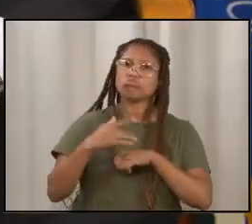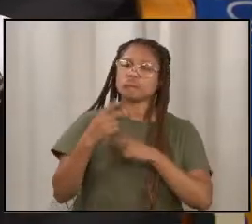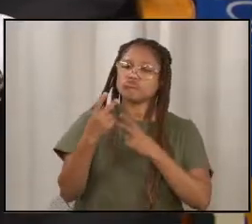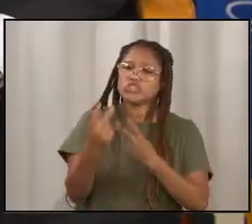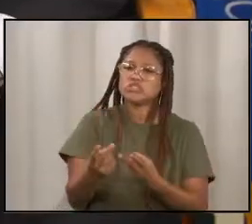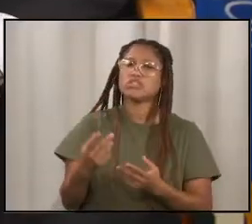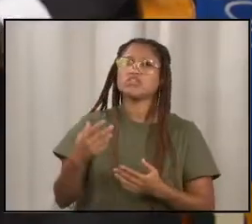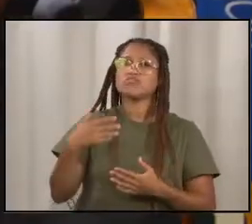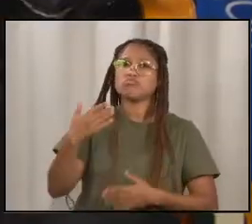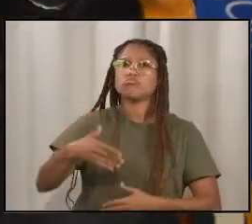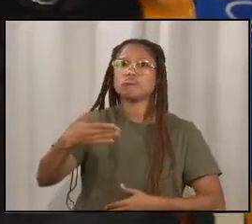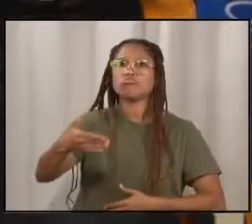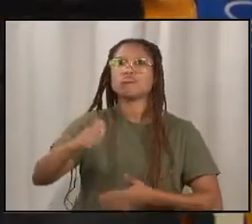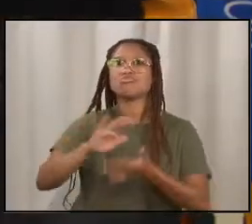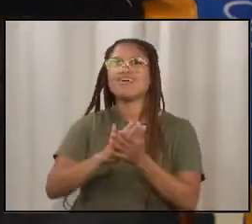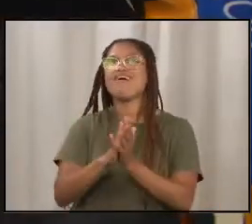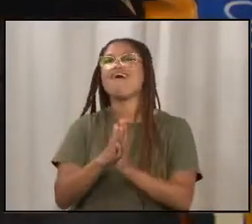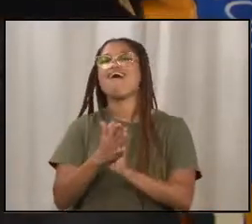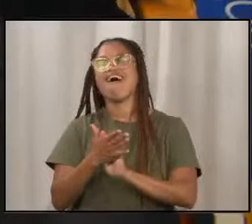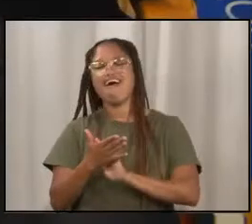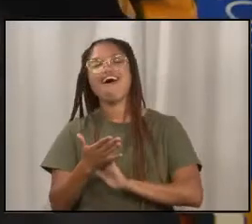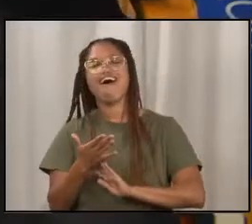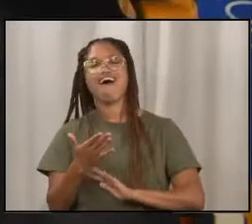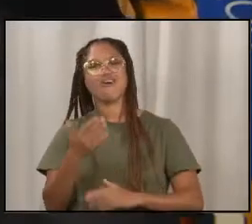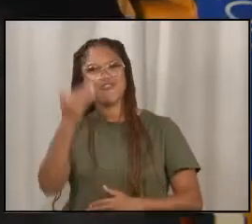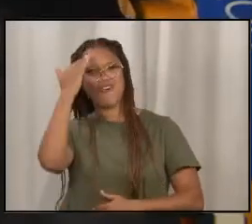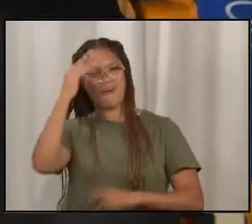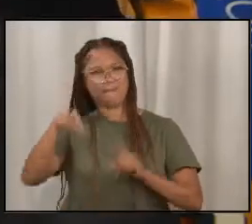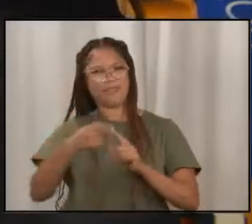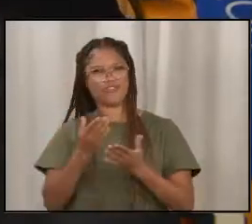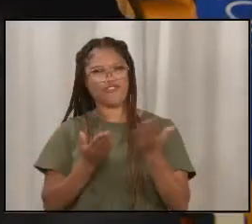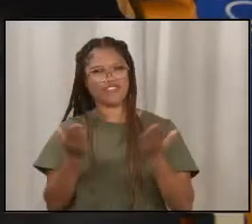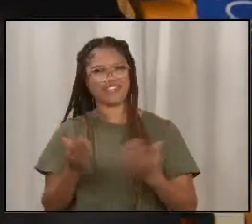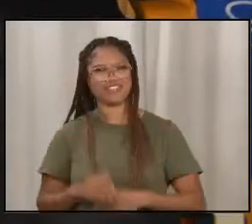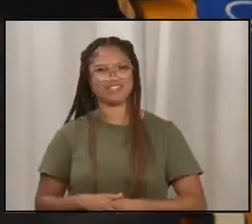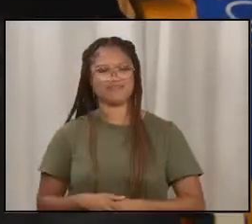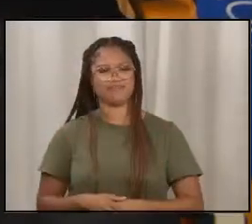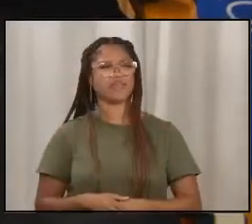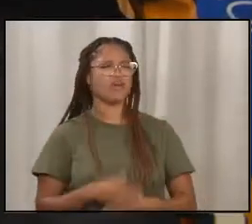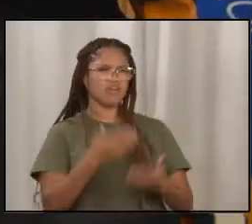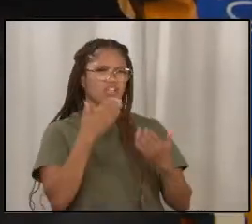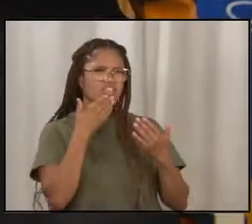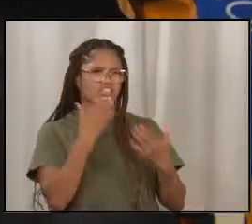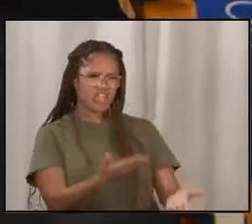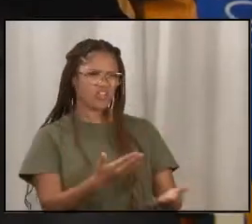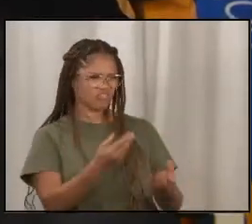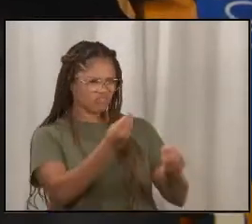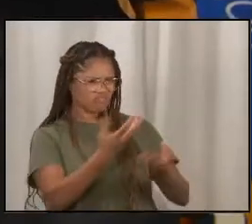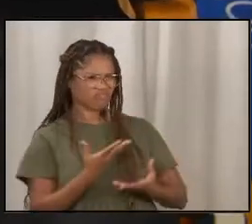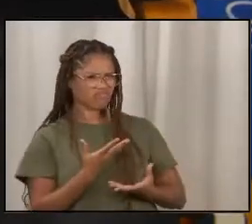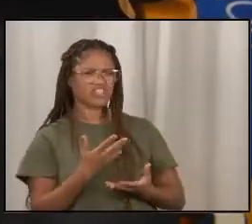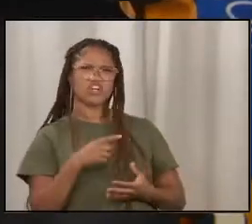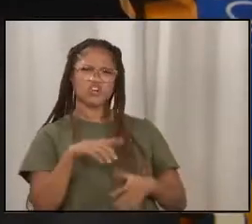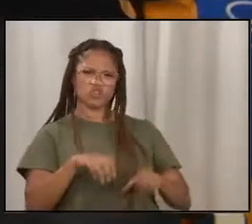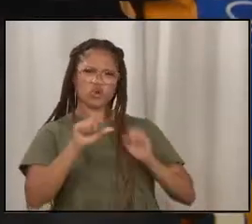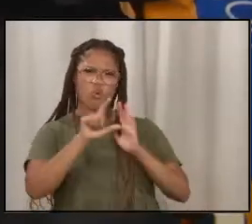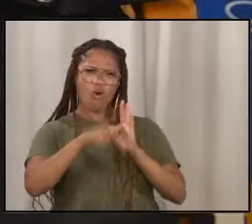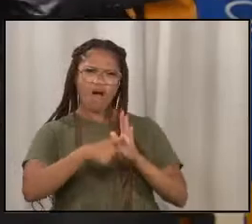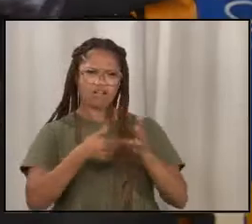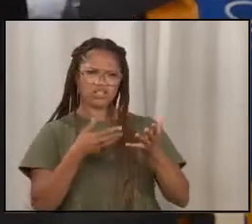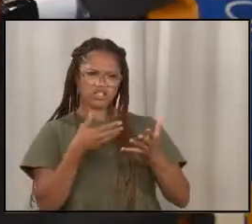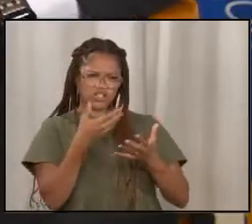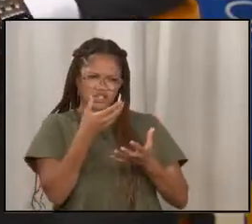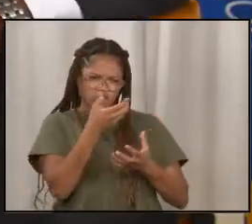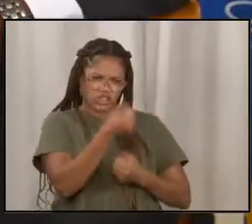for updating us on sort of the process, because it took you a lot of time to build the trust with John to get to that